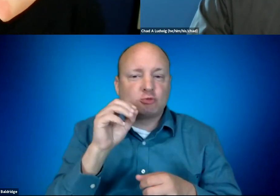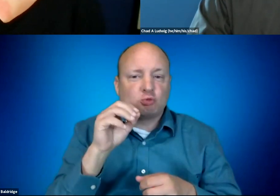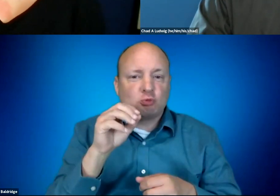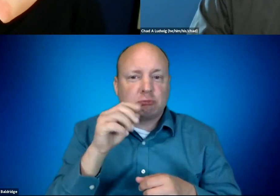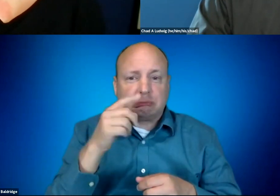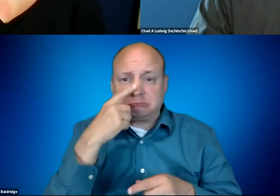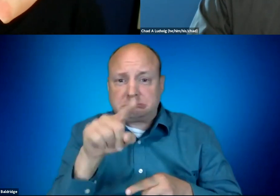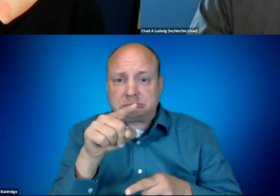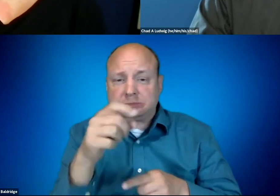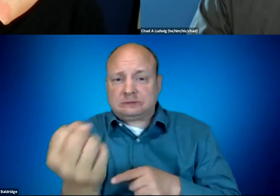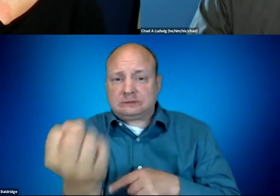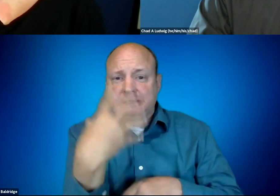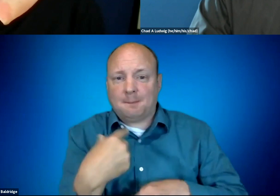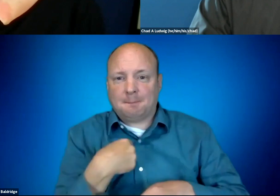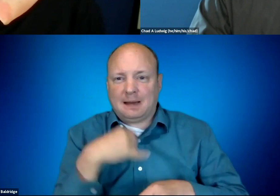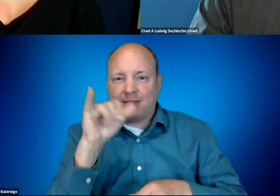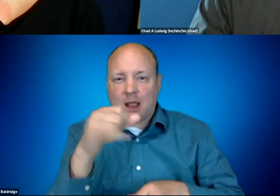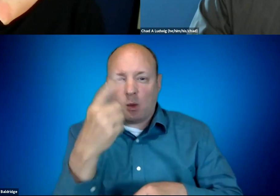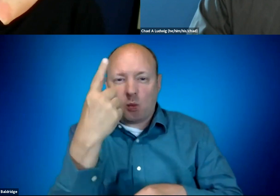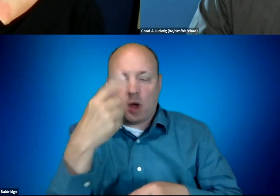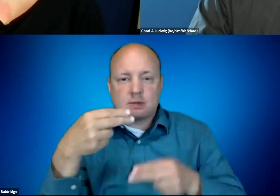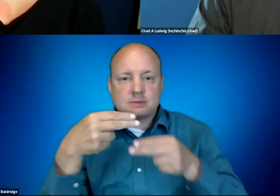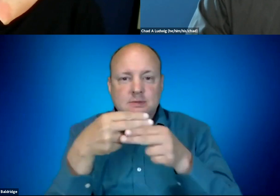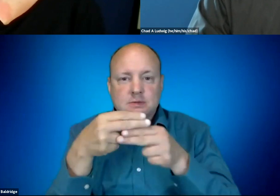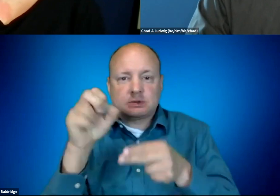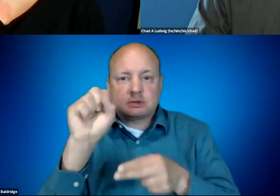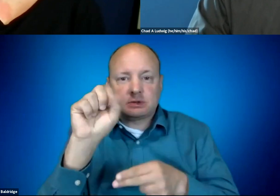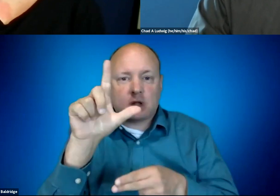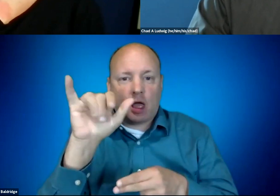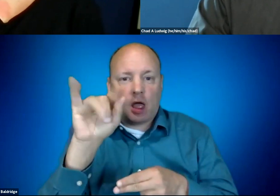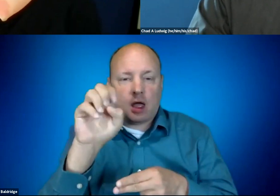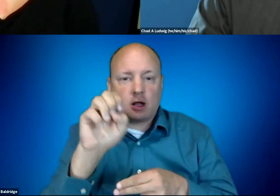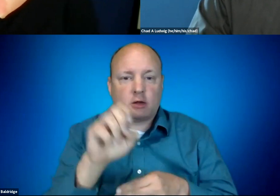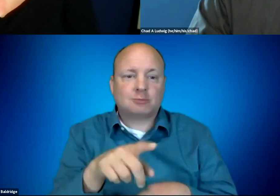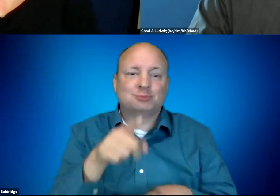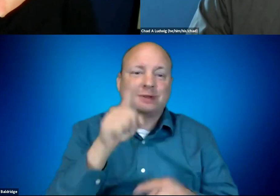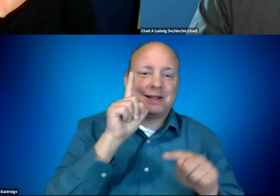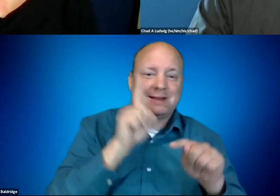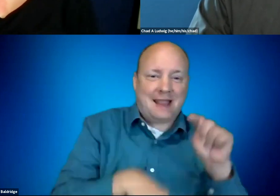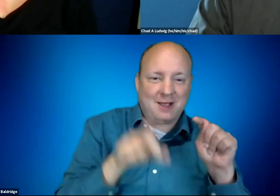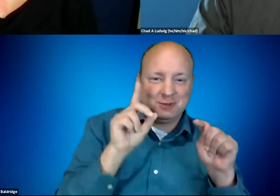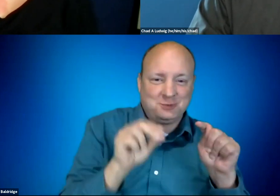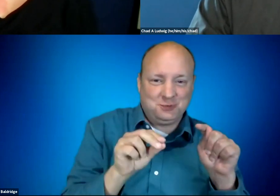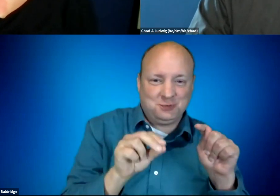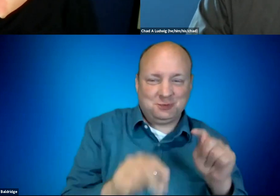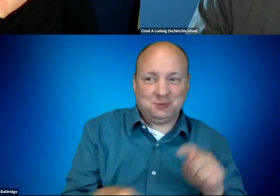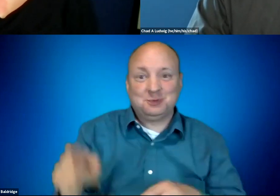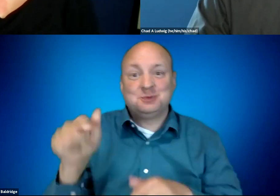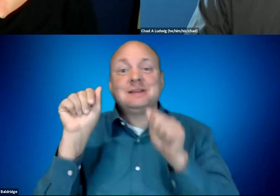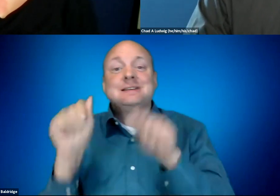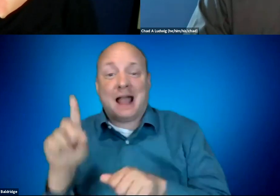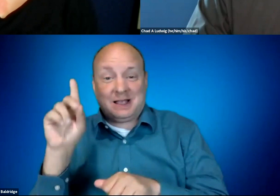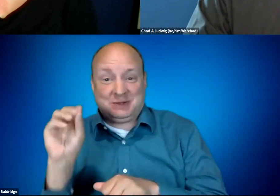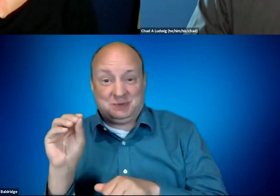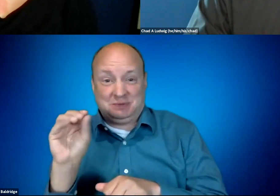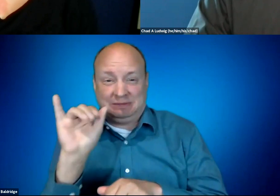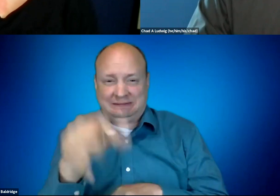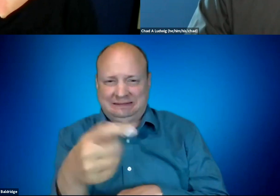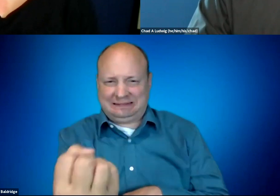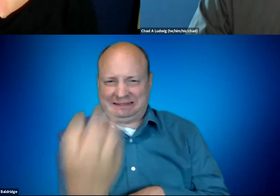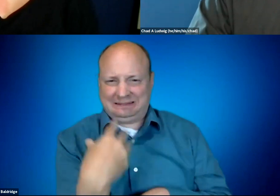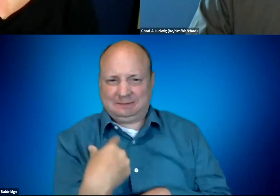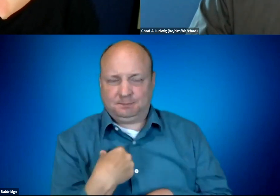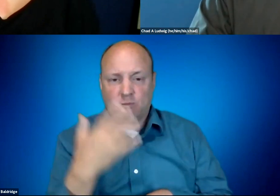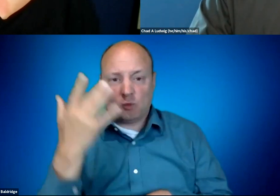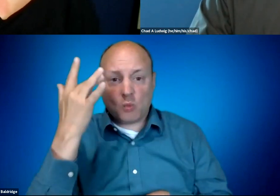Hello, I'm Jeb. I wanted to, if you don't mind sending me that one slide, the things that you can